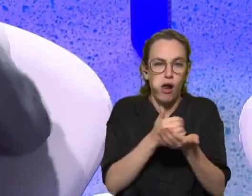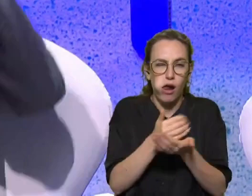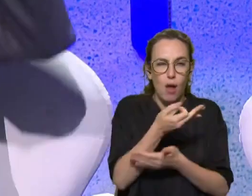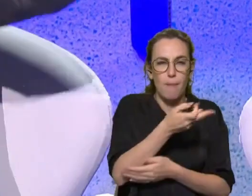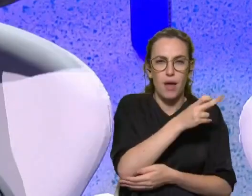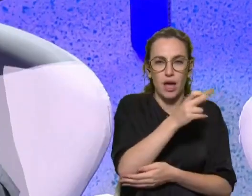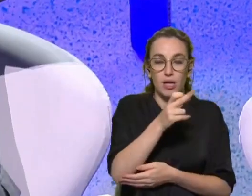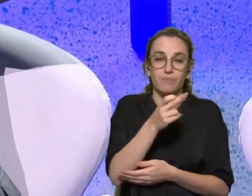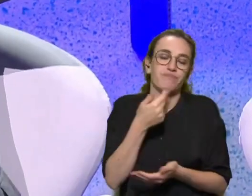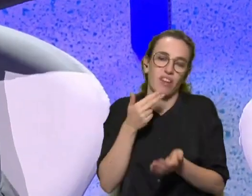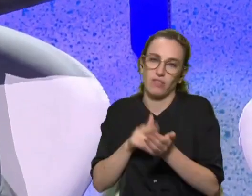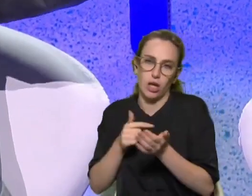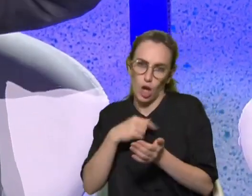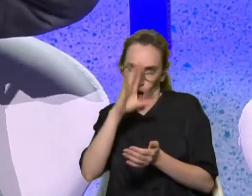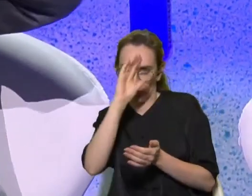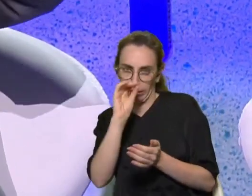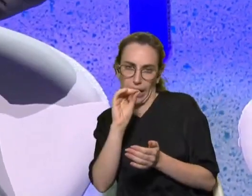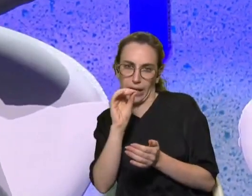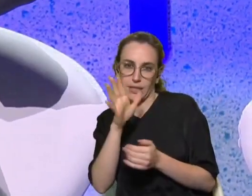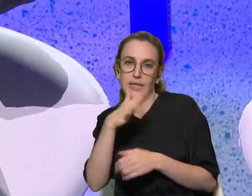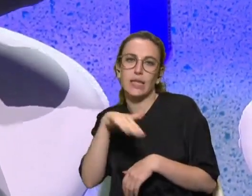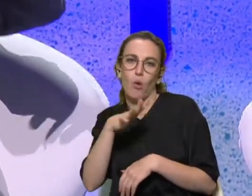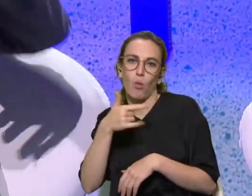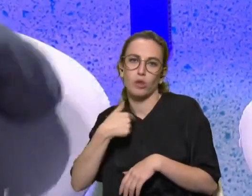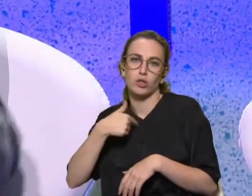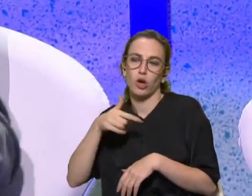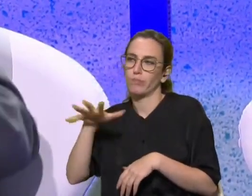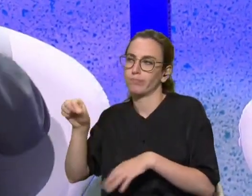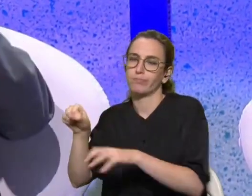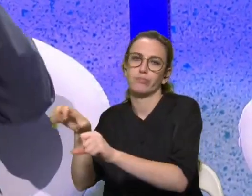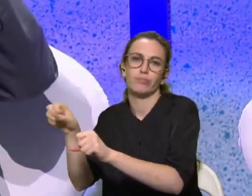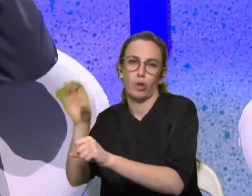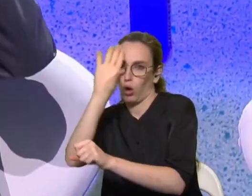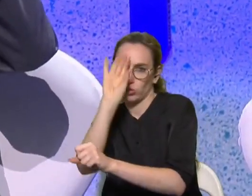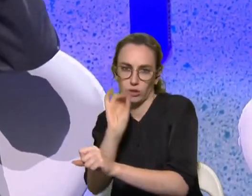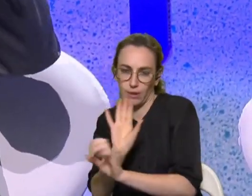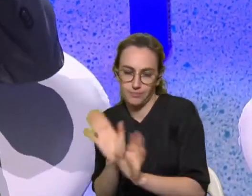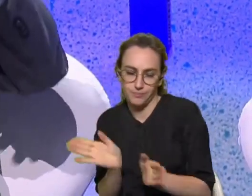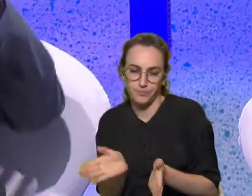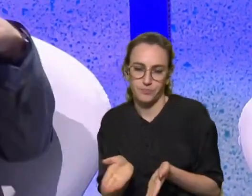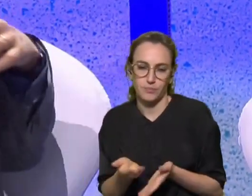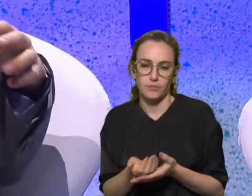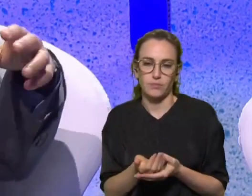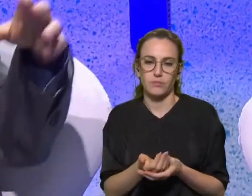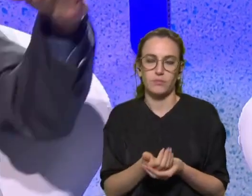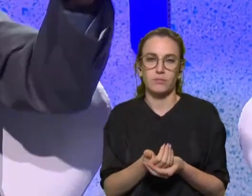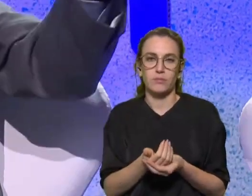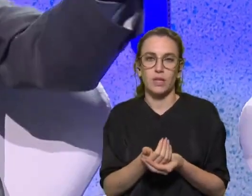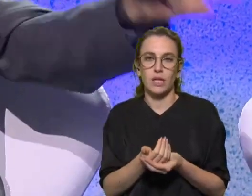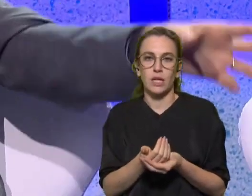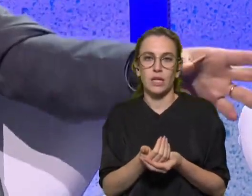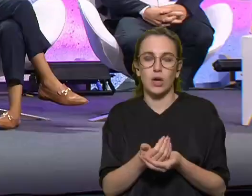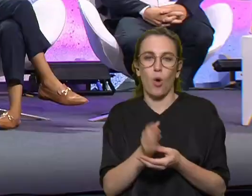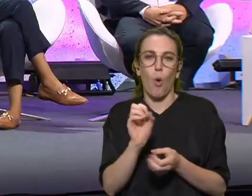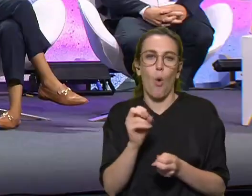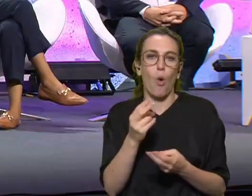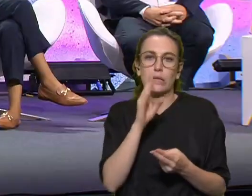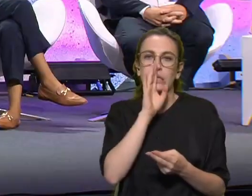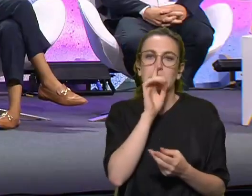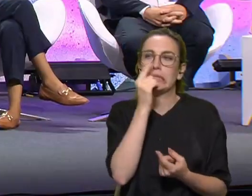acquisition within the resilient recovery plan. I don't know if it was in Brussels, it came from Brussels, from the Ministry of Finance or any other